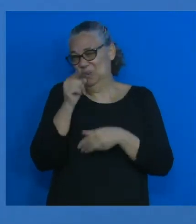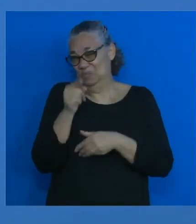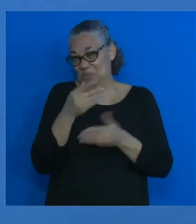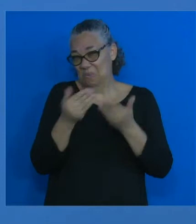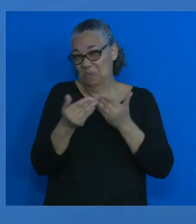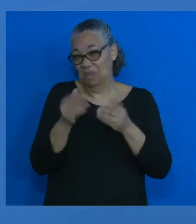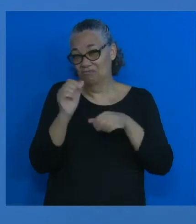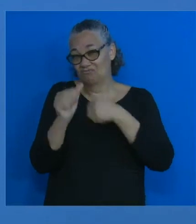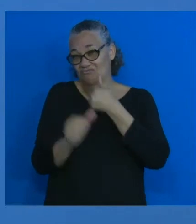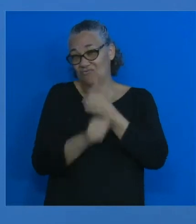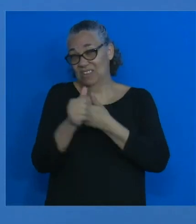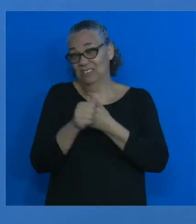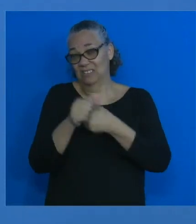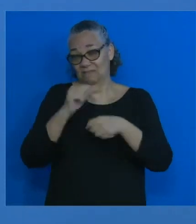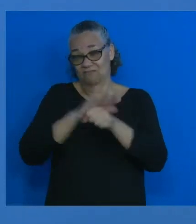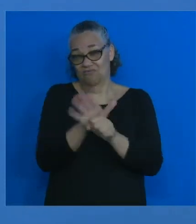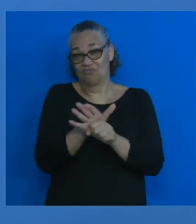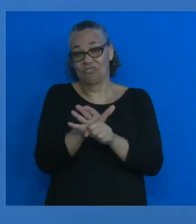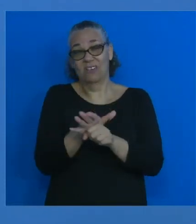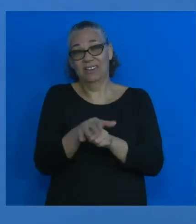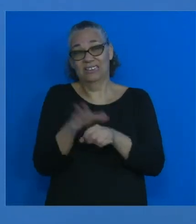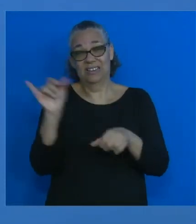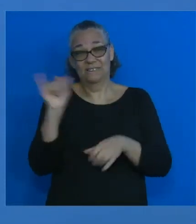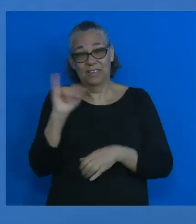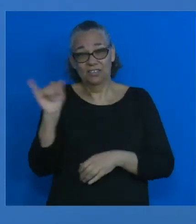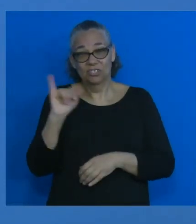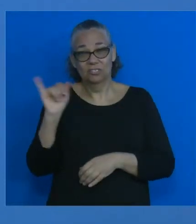risk of COVID-19 infection.